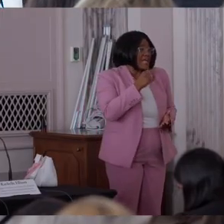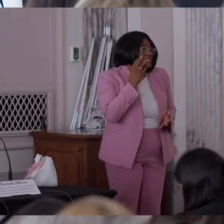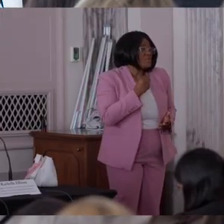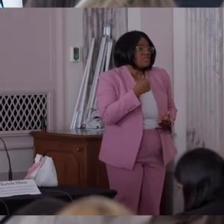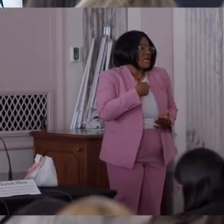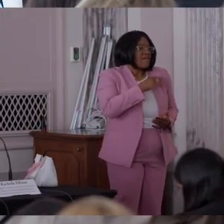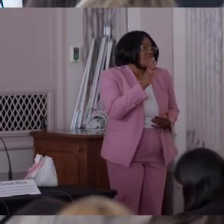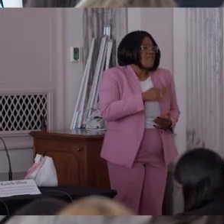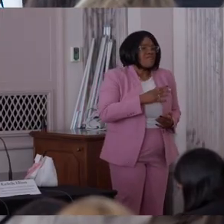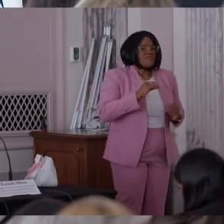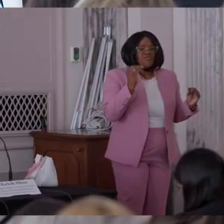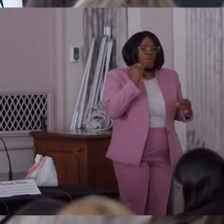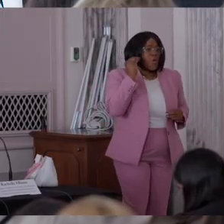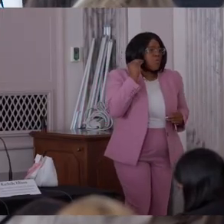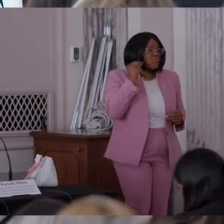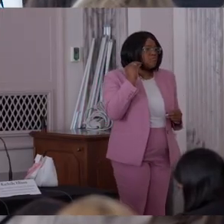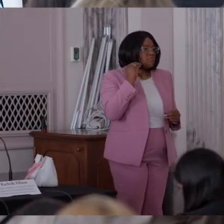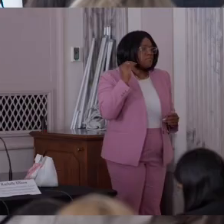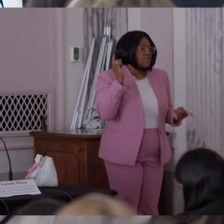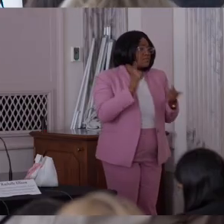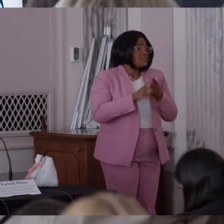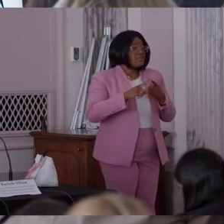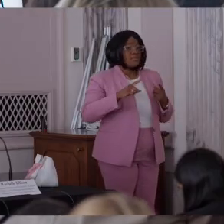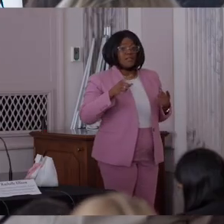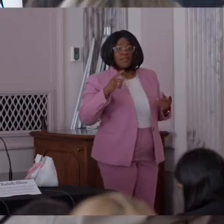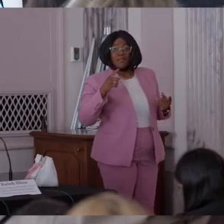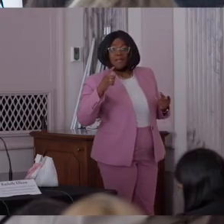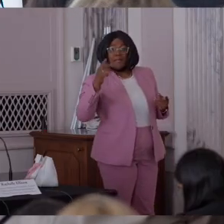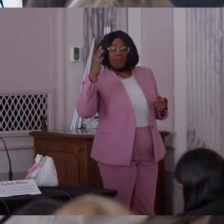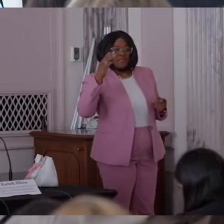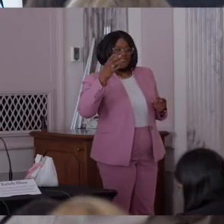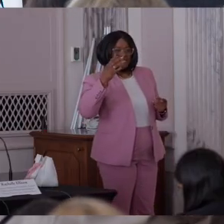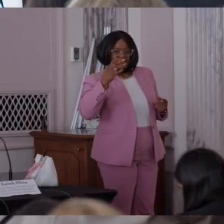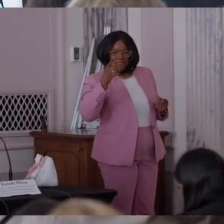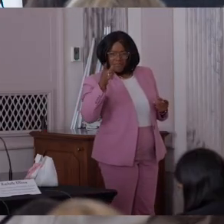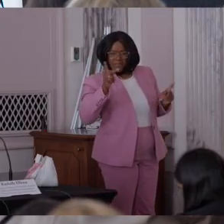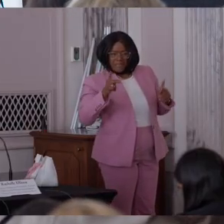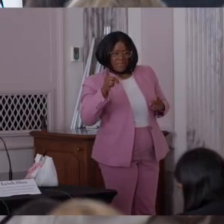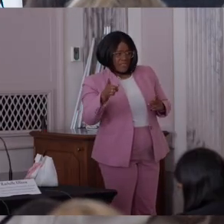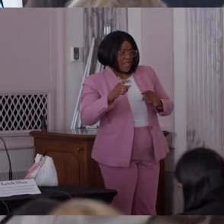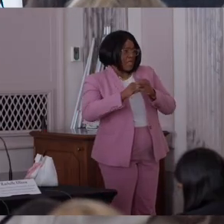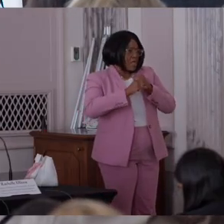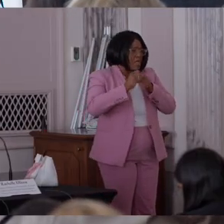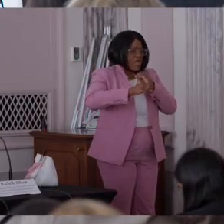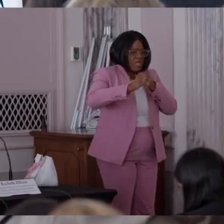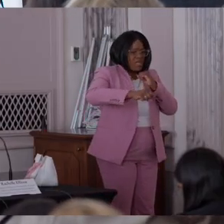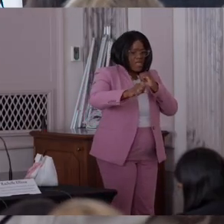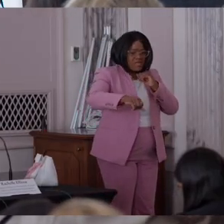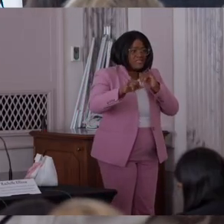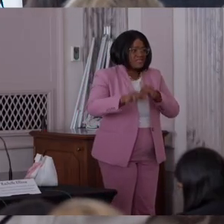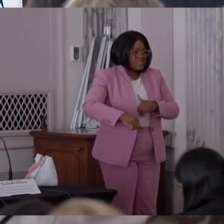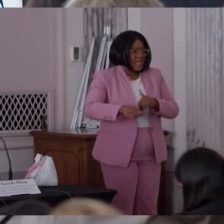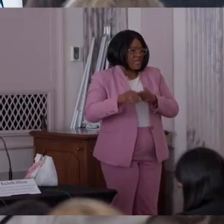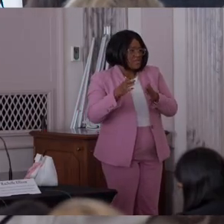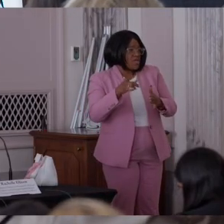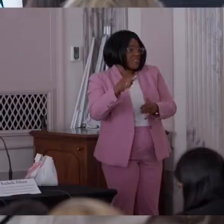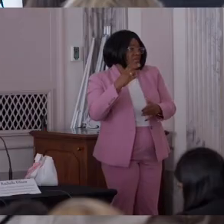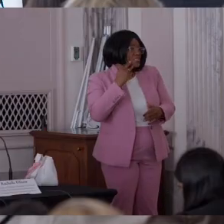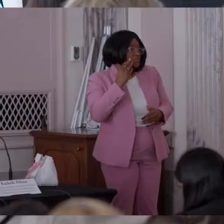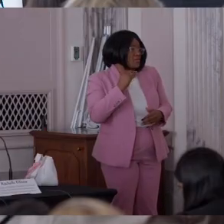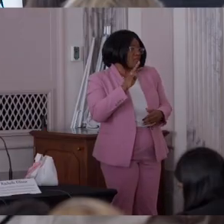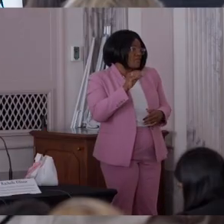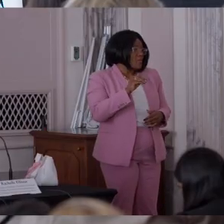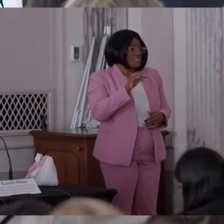been homeless from a health perspective until 70s or 80s. People with long histories on the street are experiencing 40s and 50s and younger.